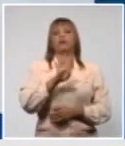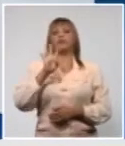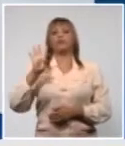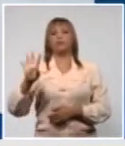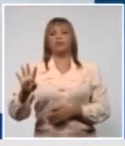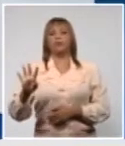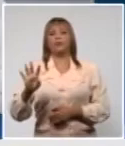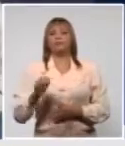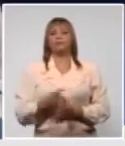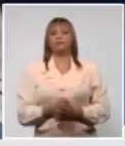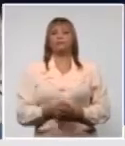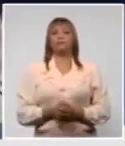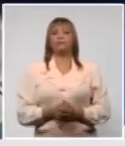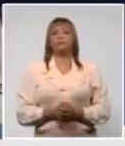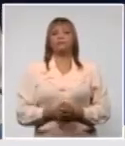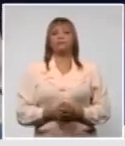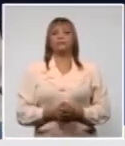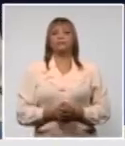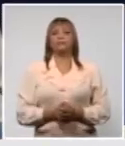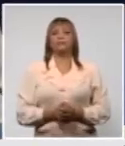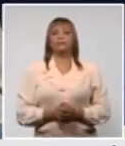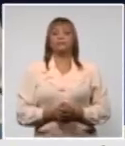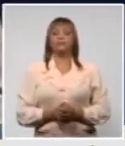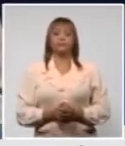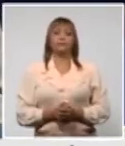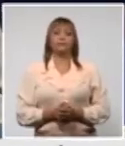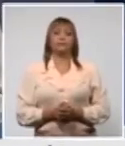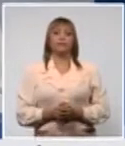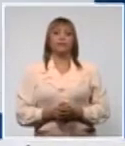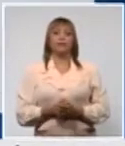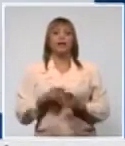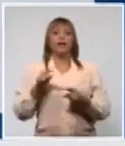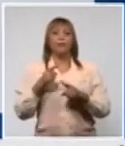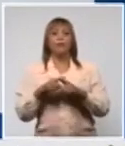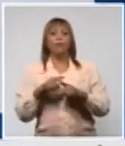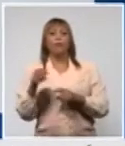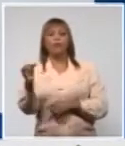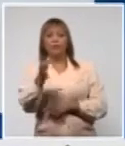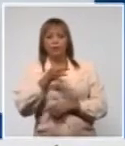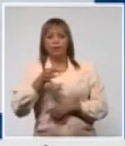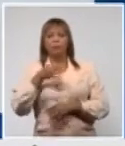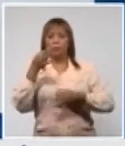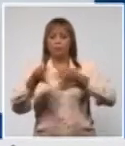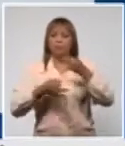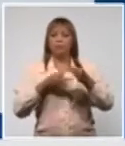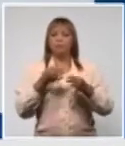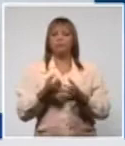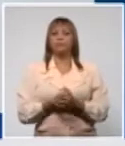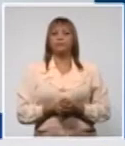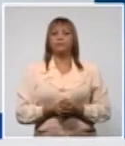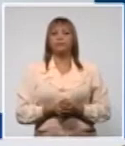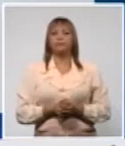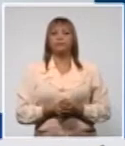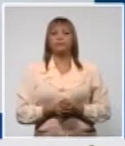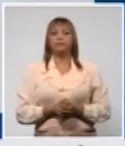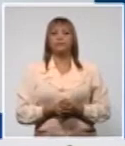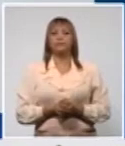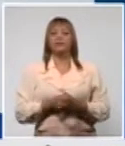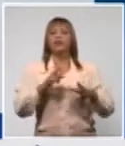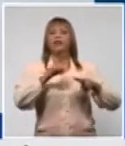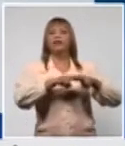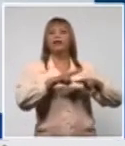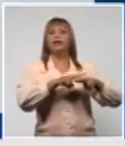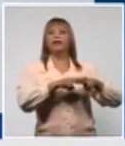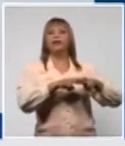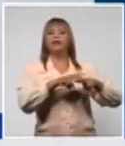4 from Santi Spiritus. In Havana, the 11 cases belong 5 to Arroyo Naranjo, 4